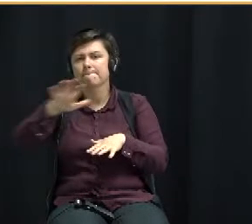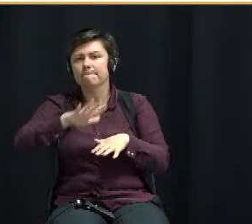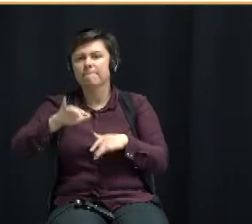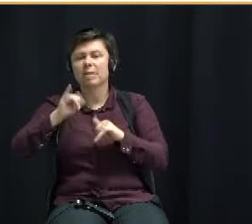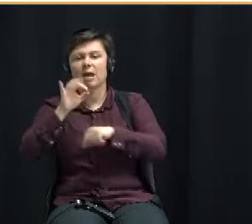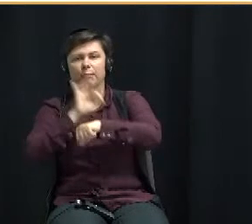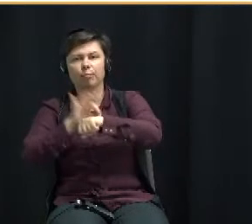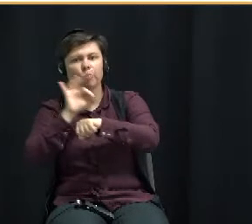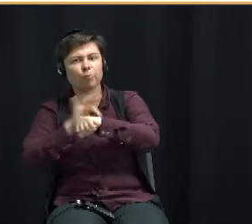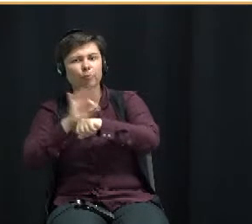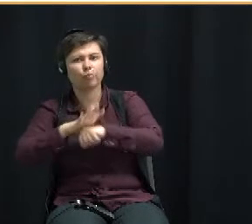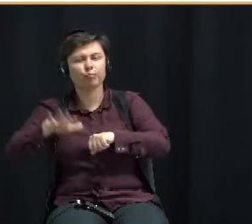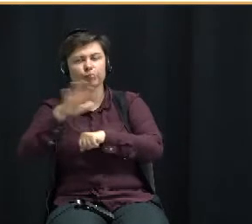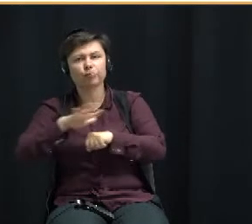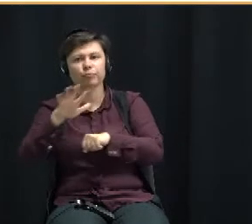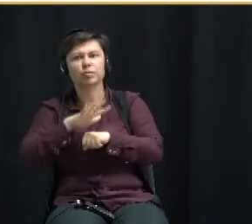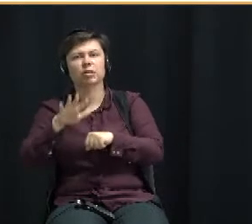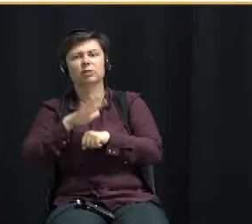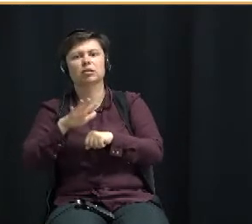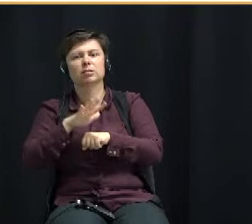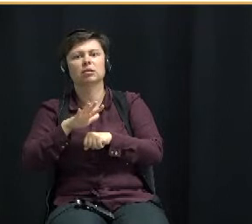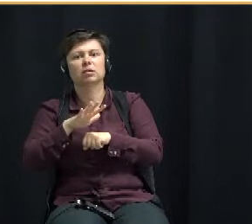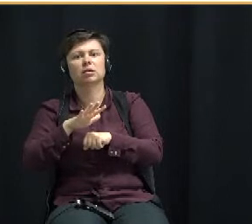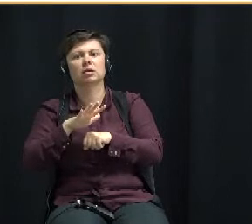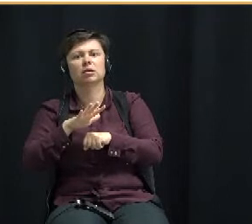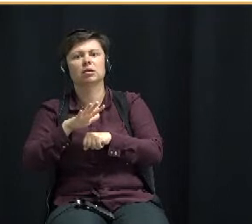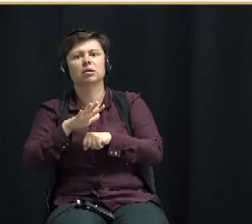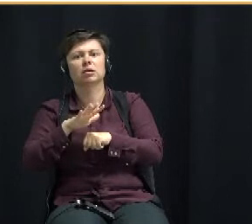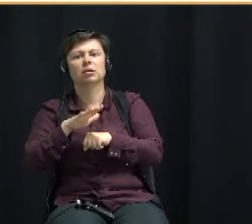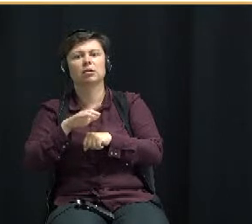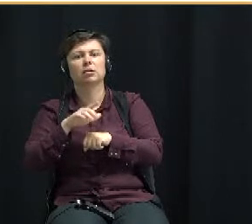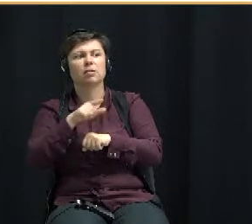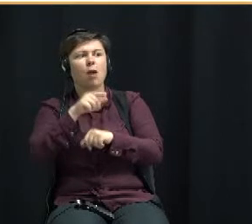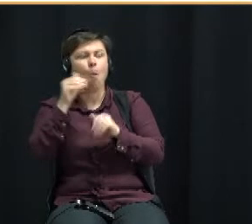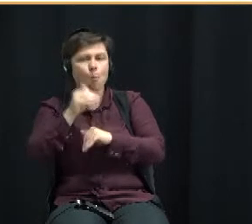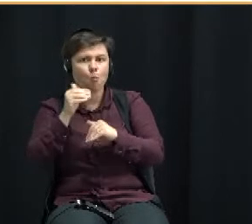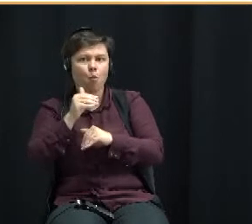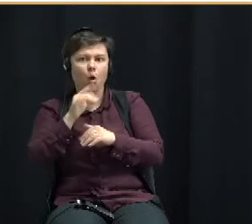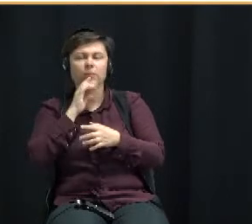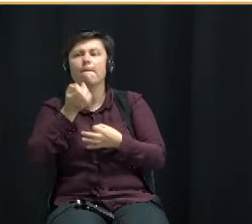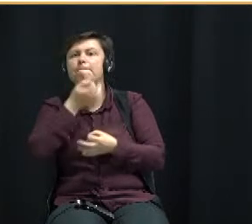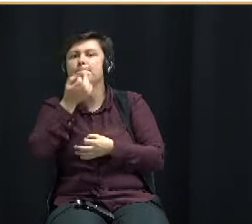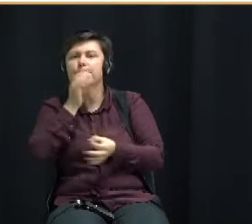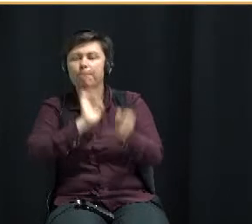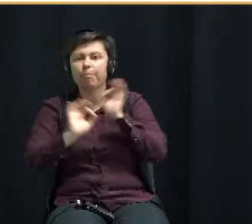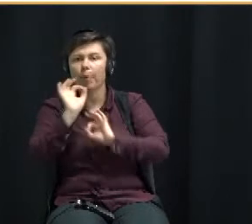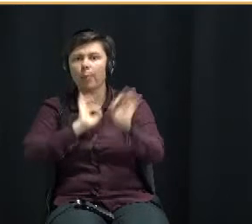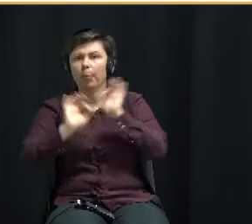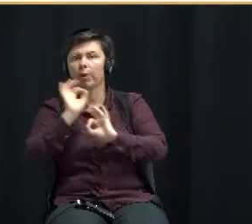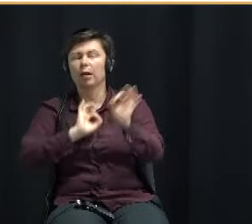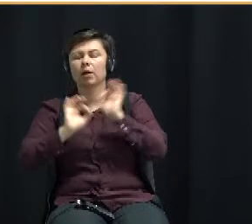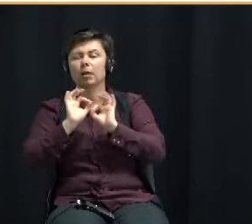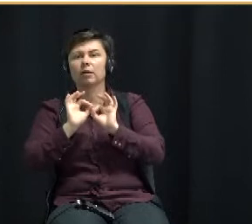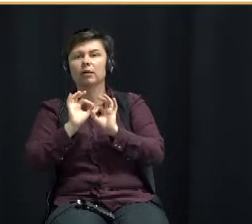enhance public health for all. And this is in Telemark, in Telemark